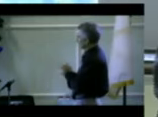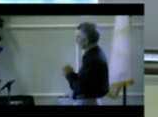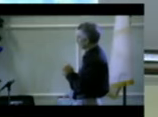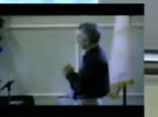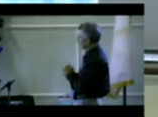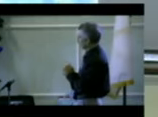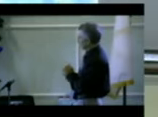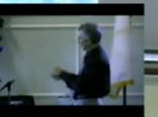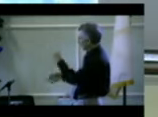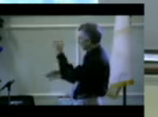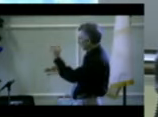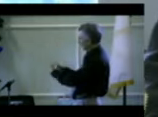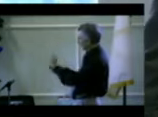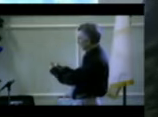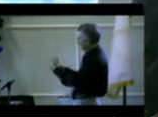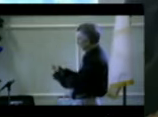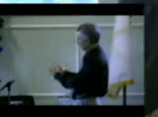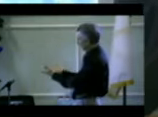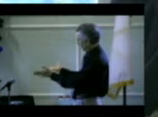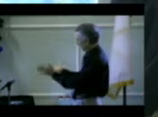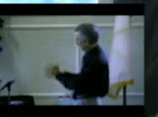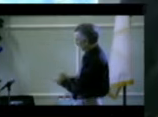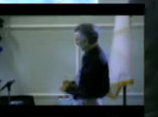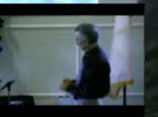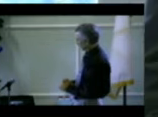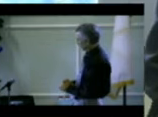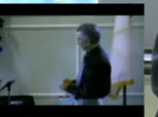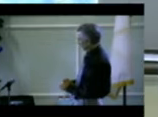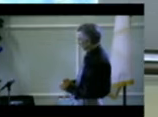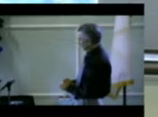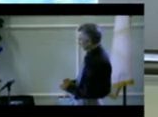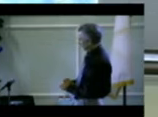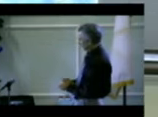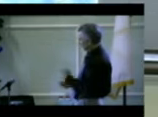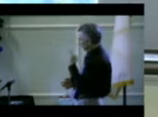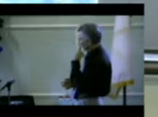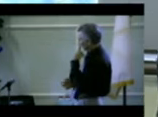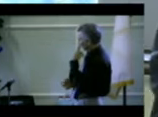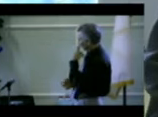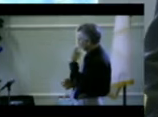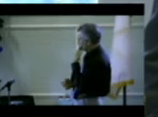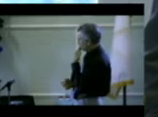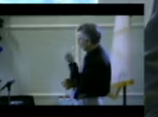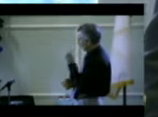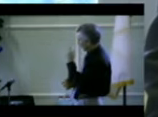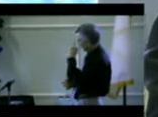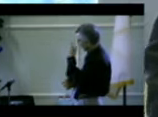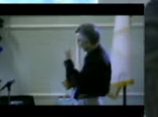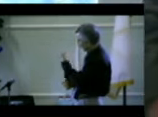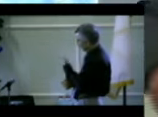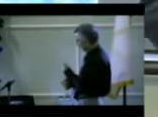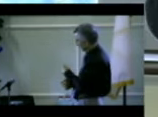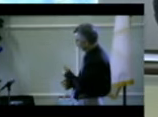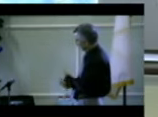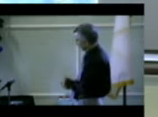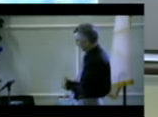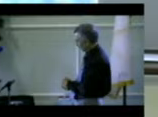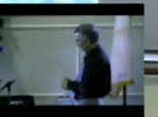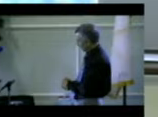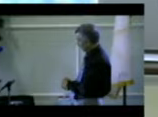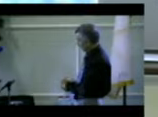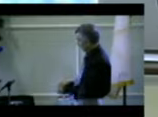who has been faithful, never caring once for his own gain, but only watching out for the good of others. No, my friend,